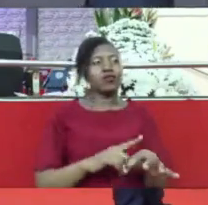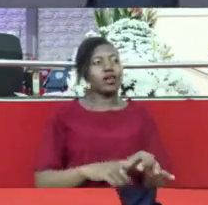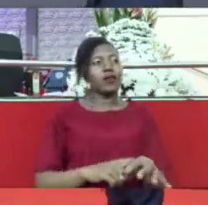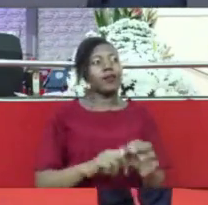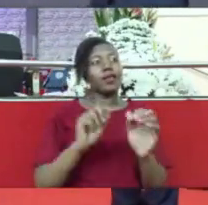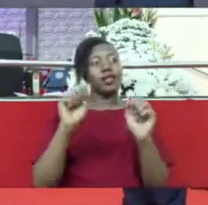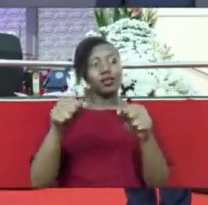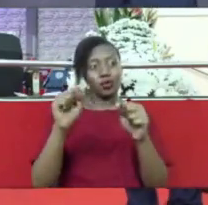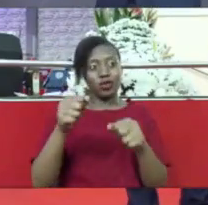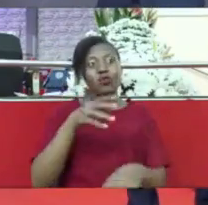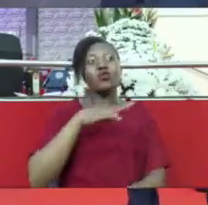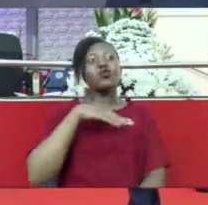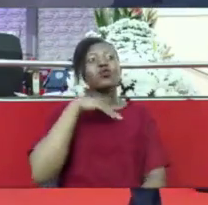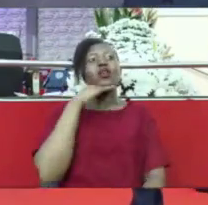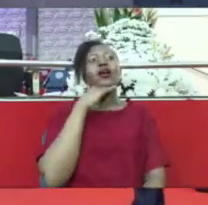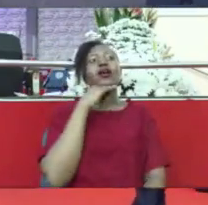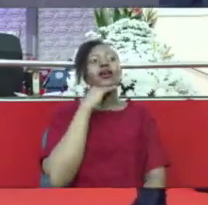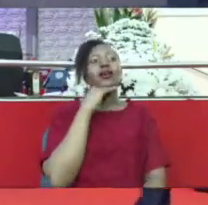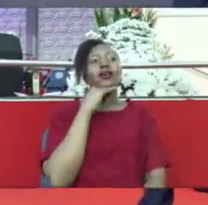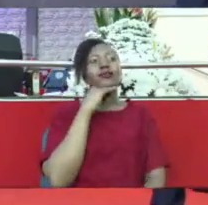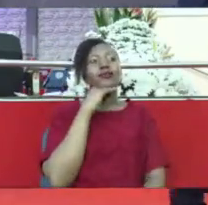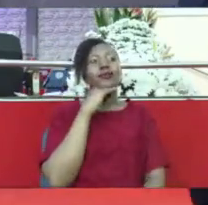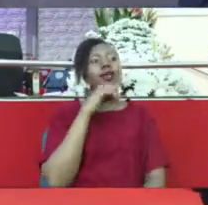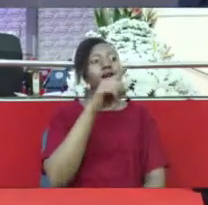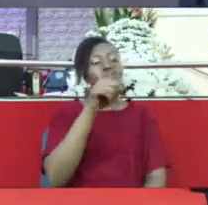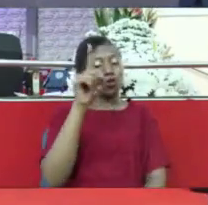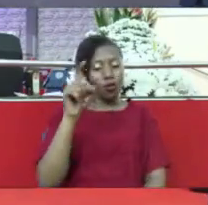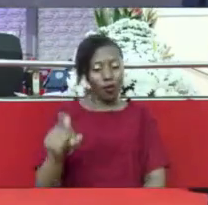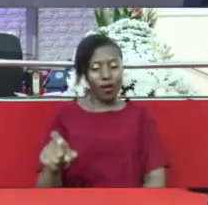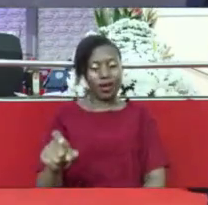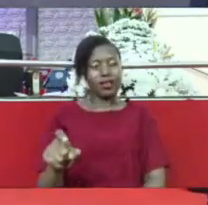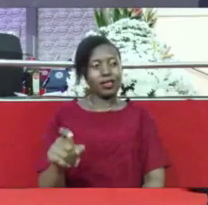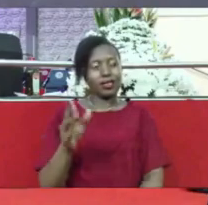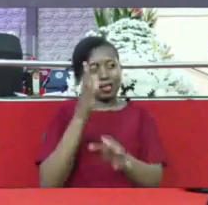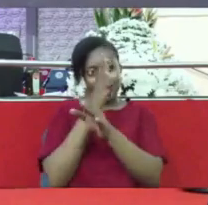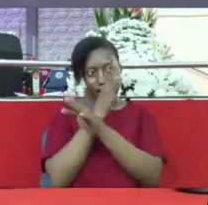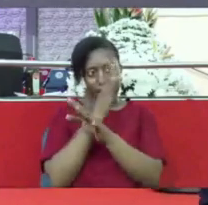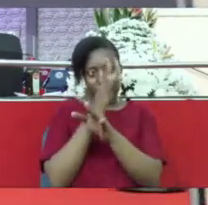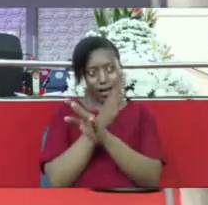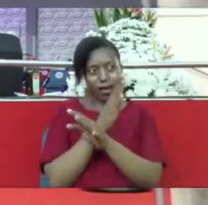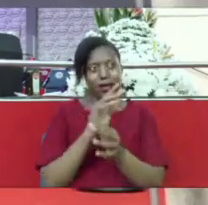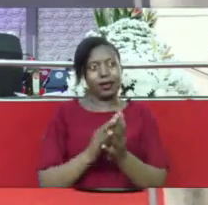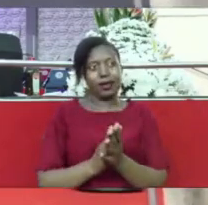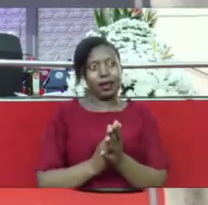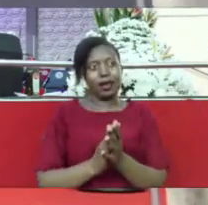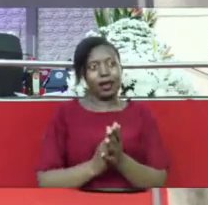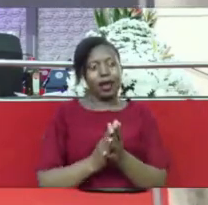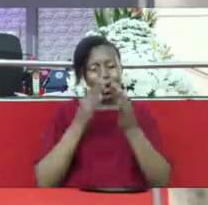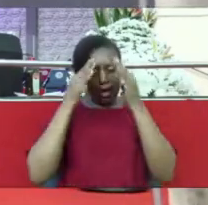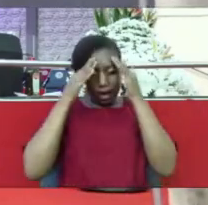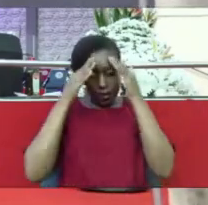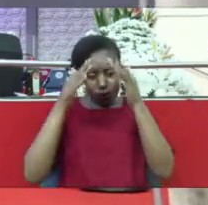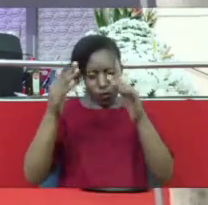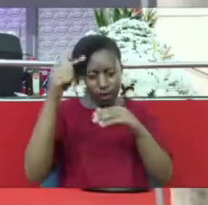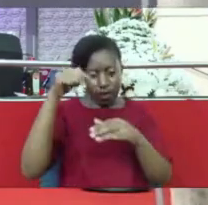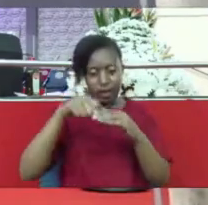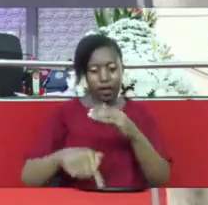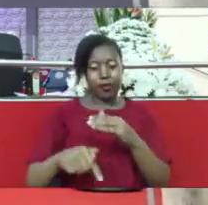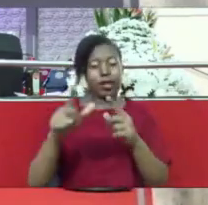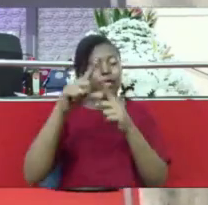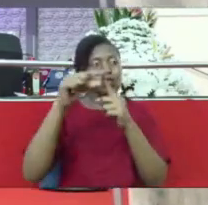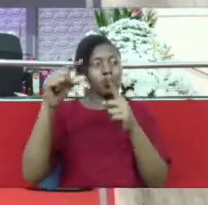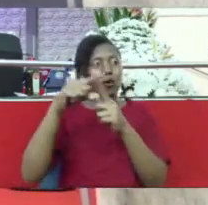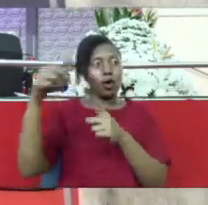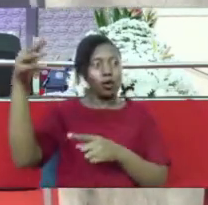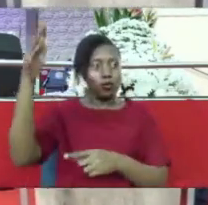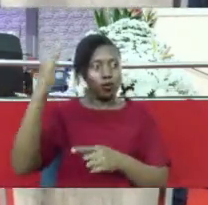eventually die. Utaweza kufa. You need to hibernate. Lazima ujifiche. And soak in the word of God. Na ujiingize